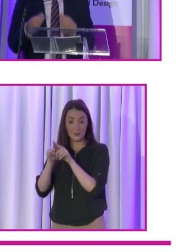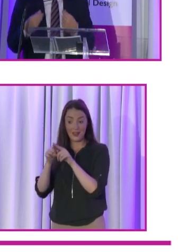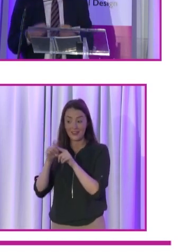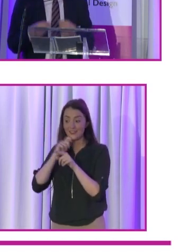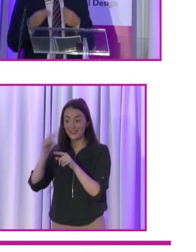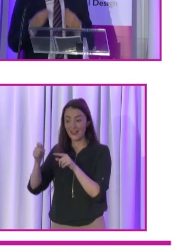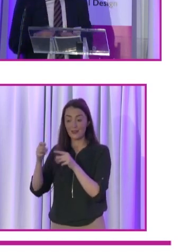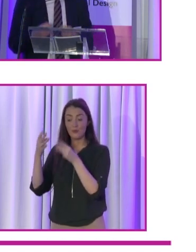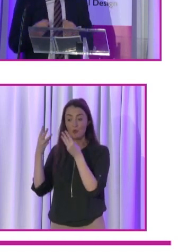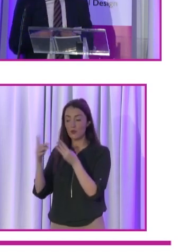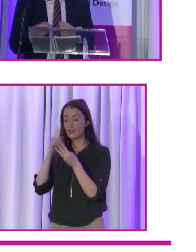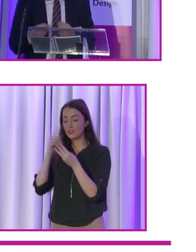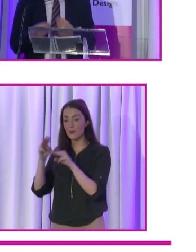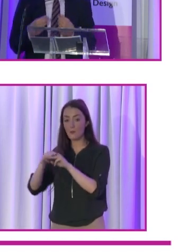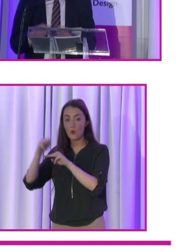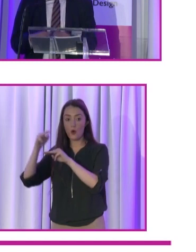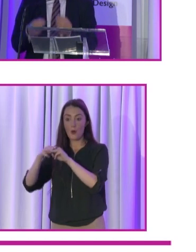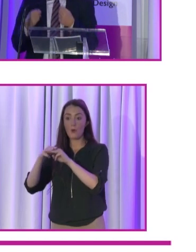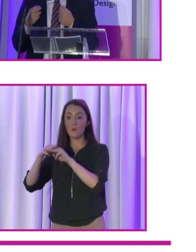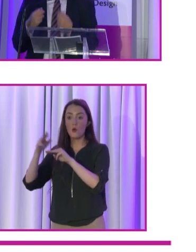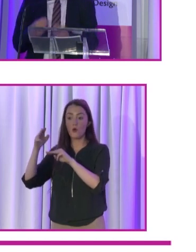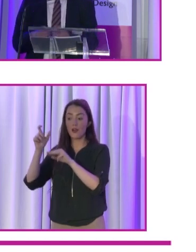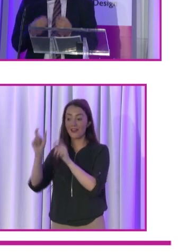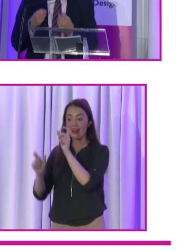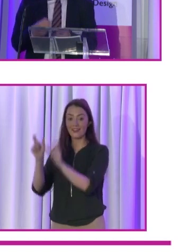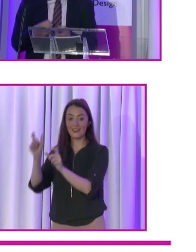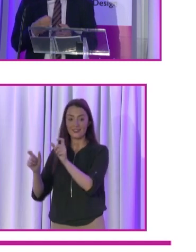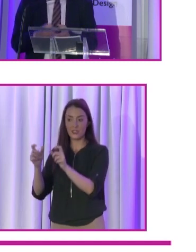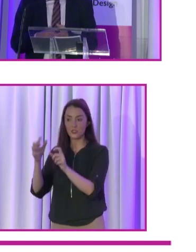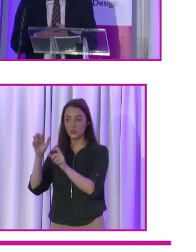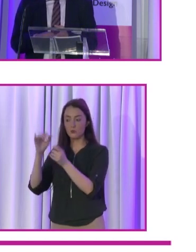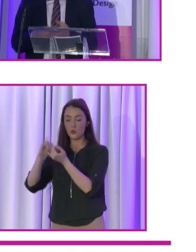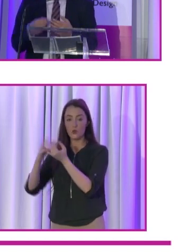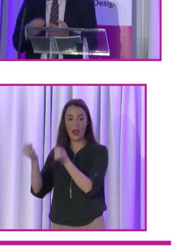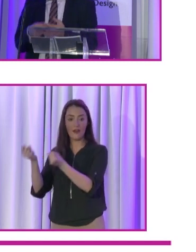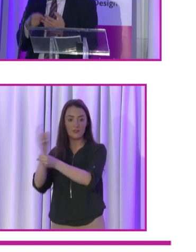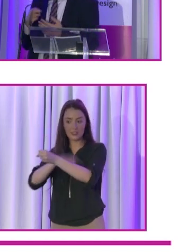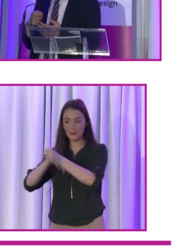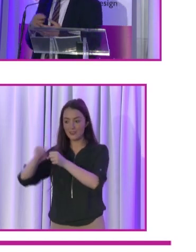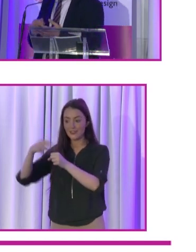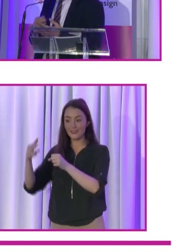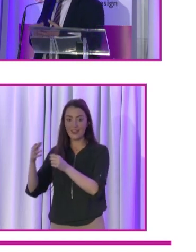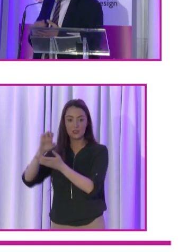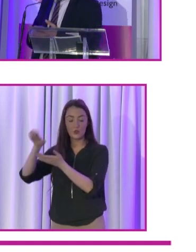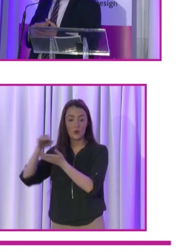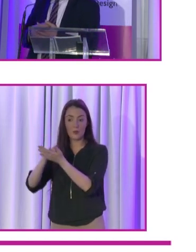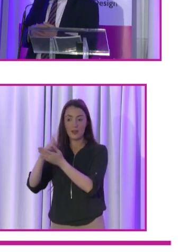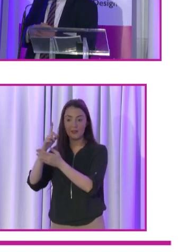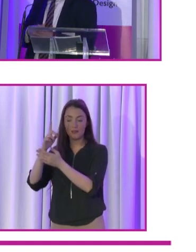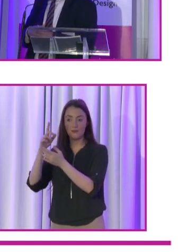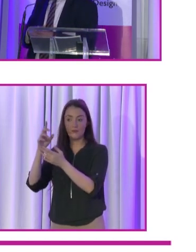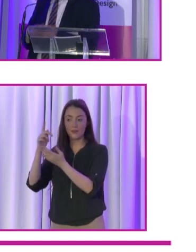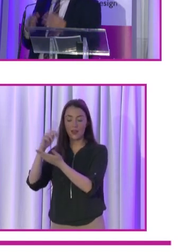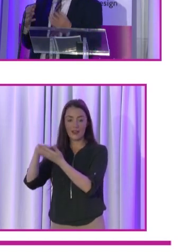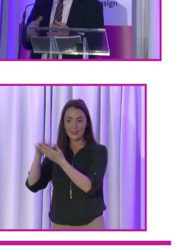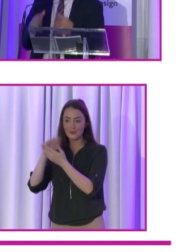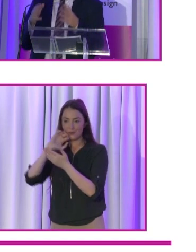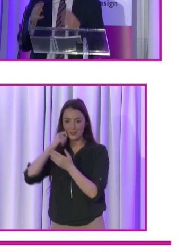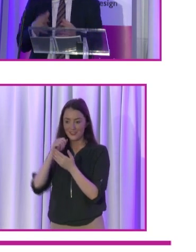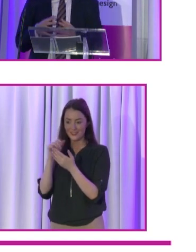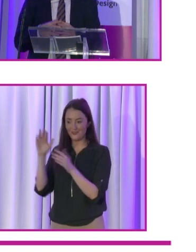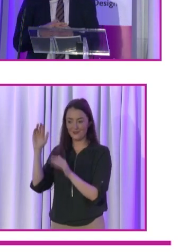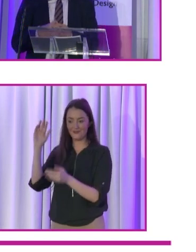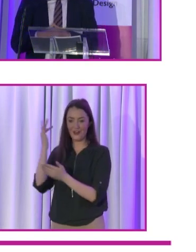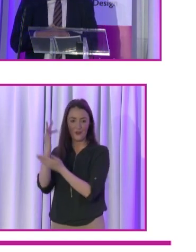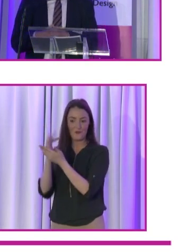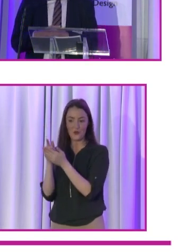want to see more candidates with disabilities in the next European elections, because there were very, very few in the previous one. And now this is a